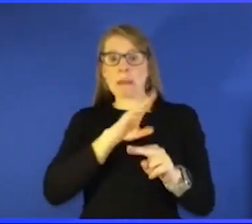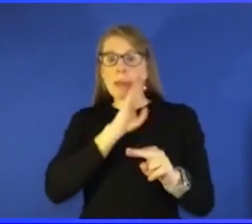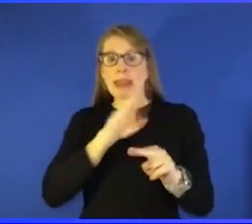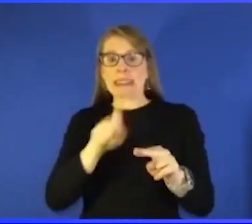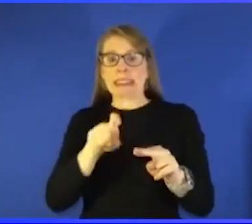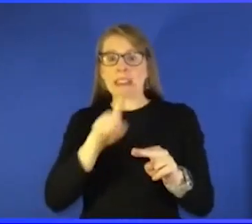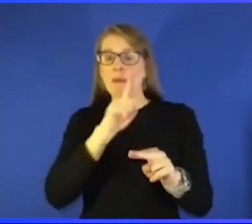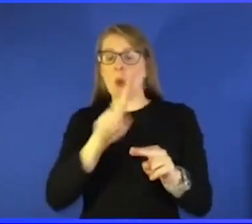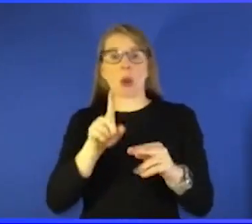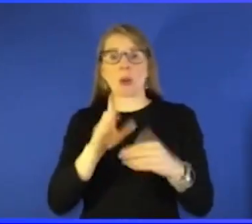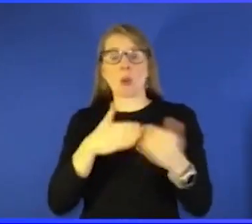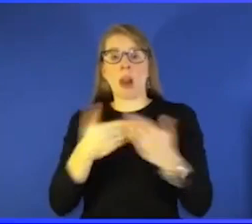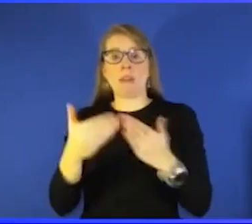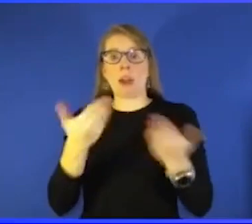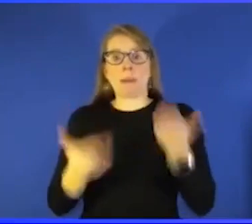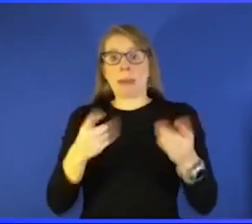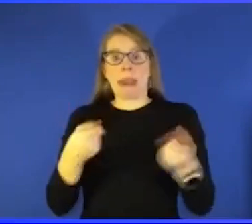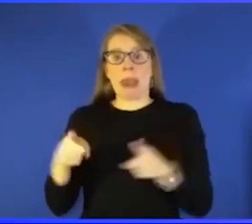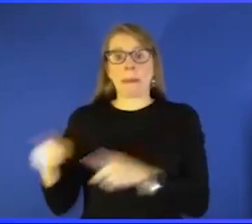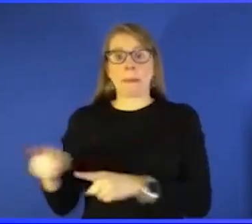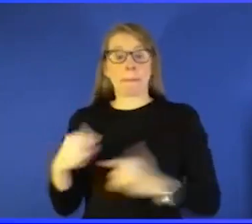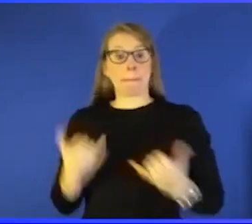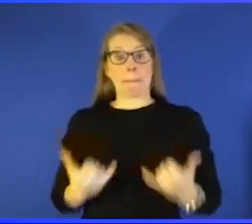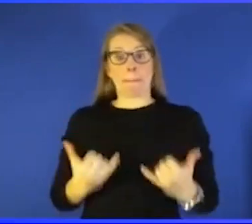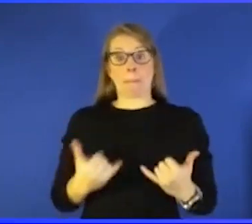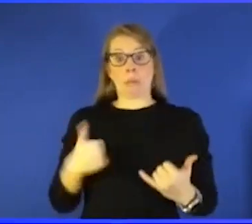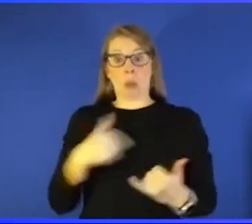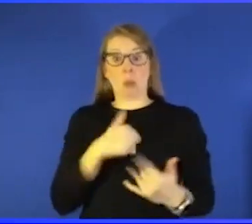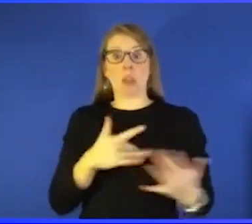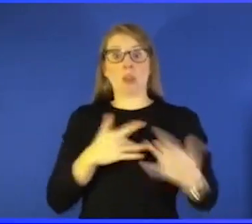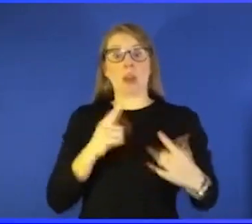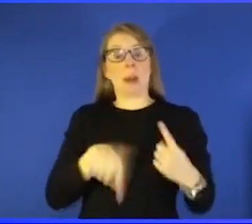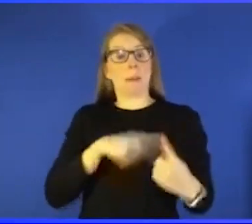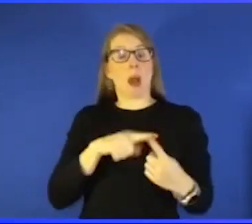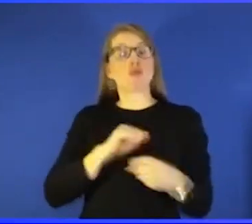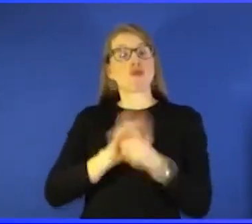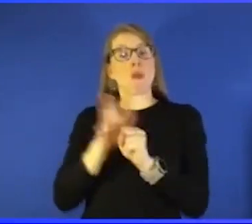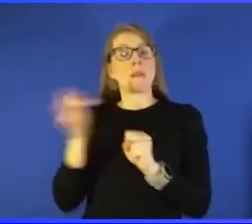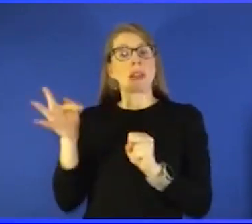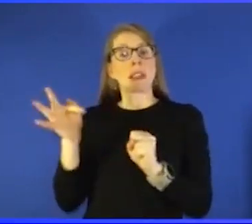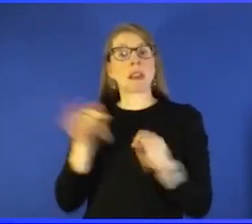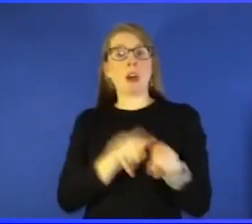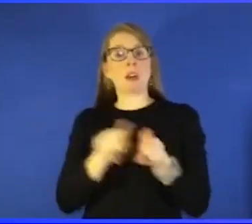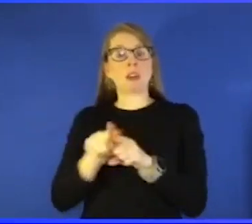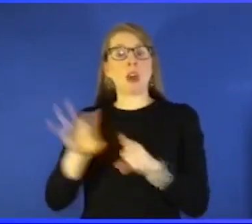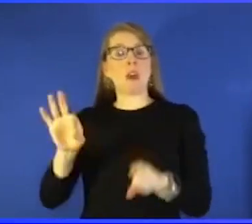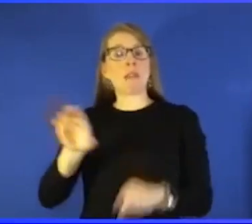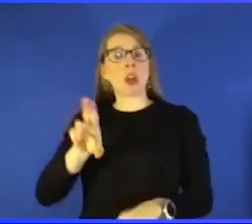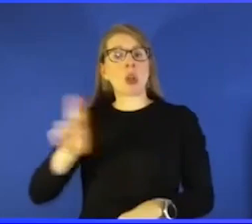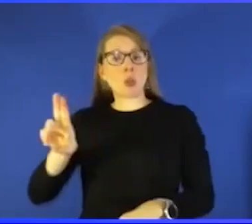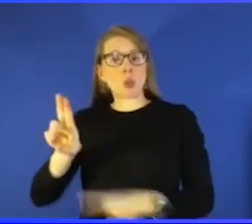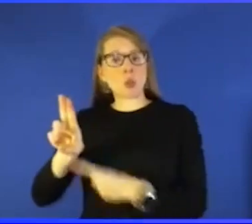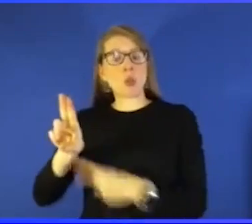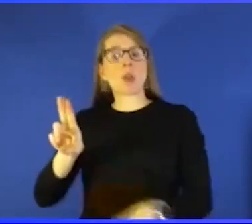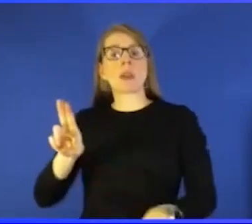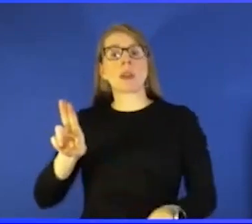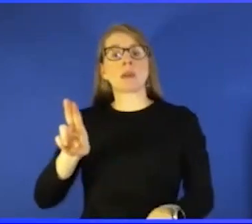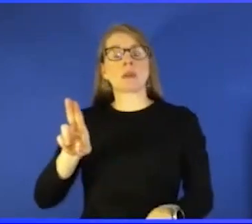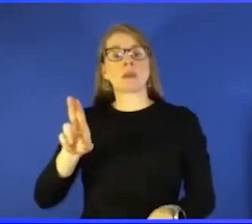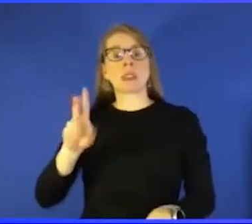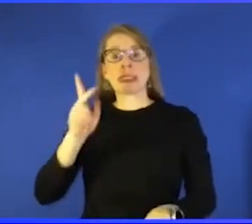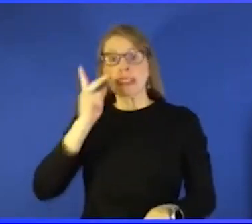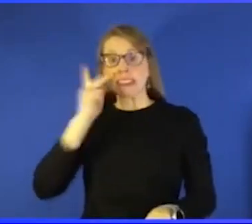whatever may occur. Certainly now we are concerned about COVID-19, but also influenza. And again, we haven't seen a lot of